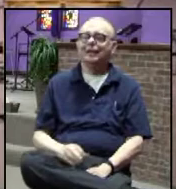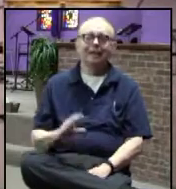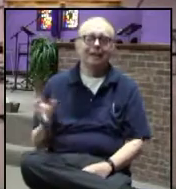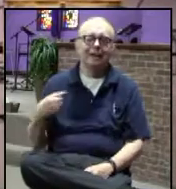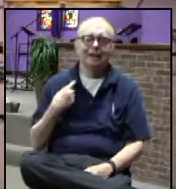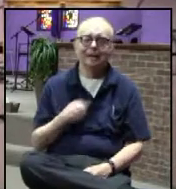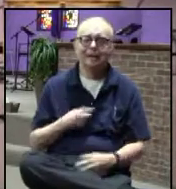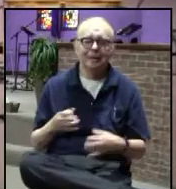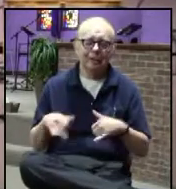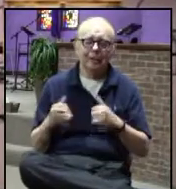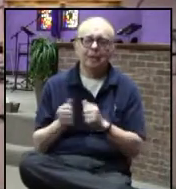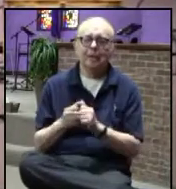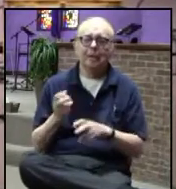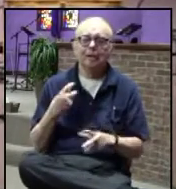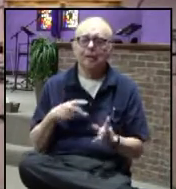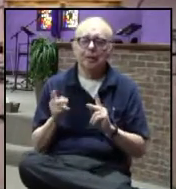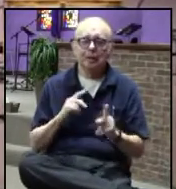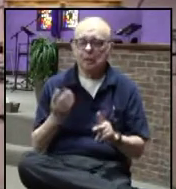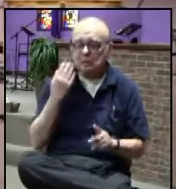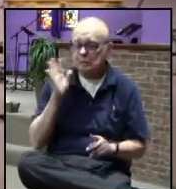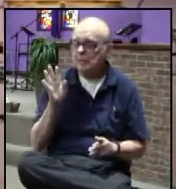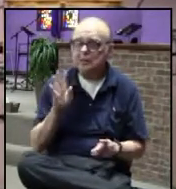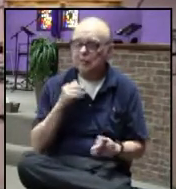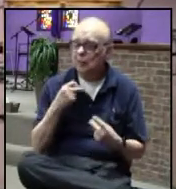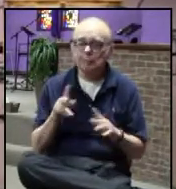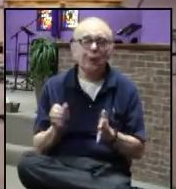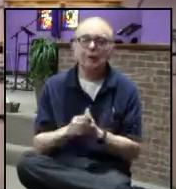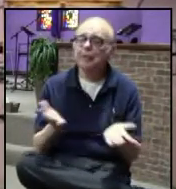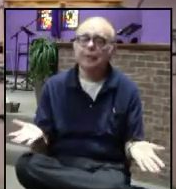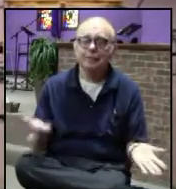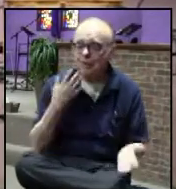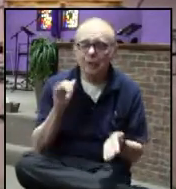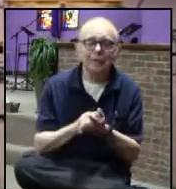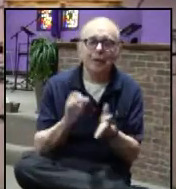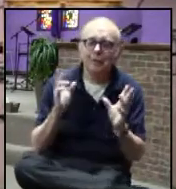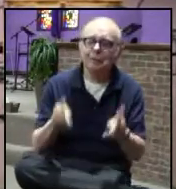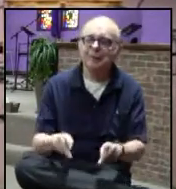And we're partying with people we don't even know you're partying with them.